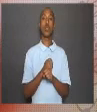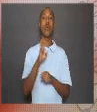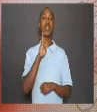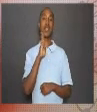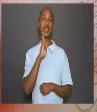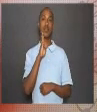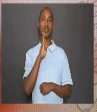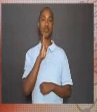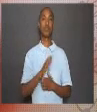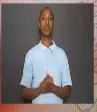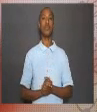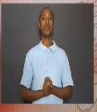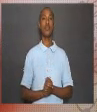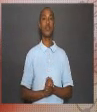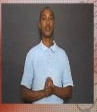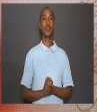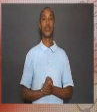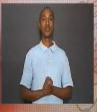water.